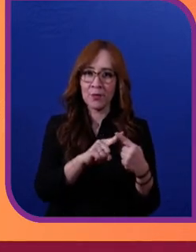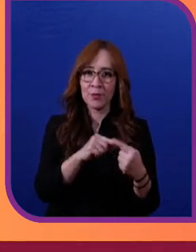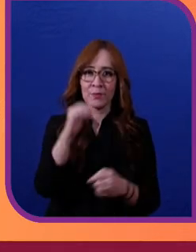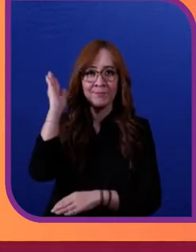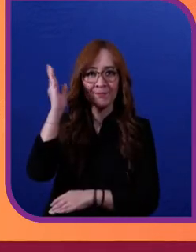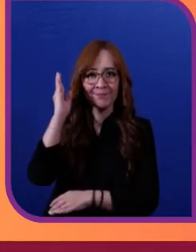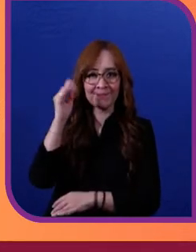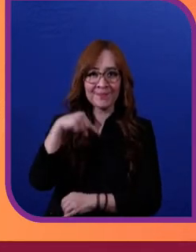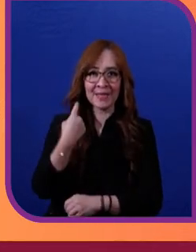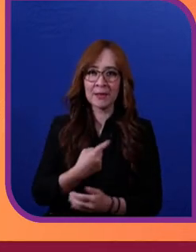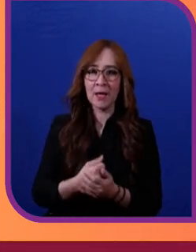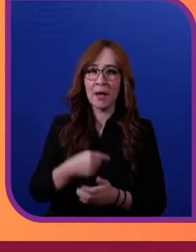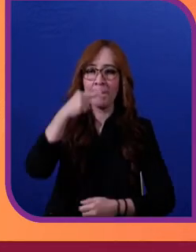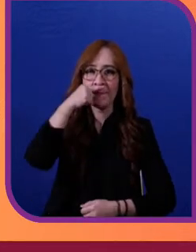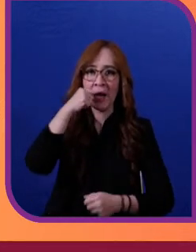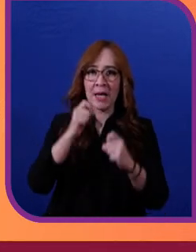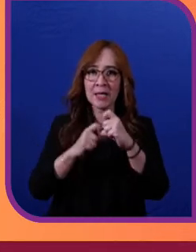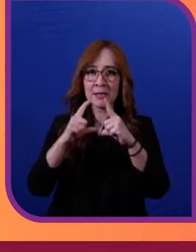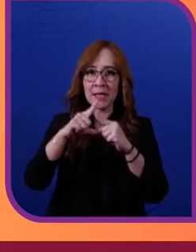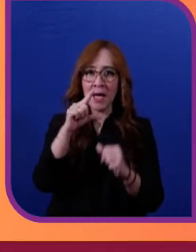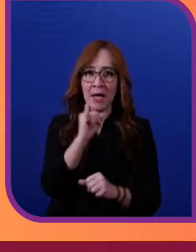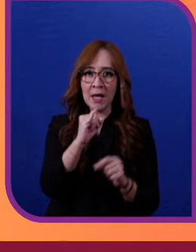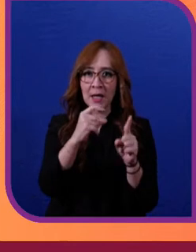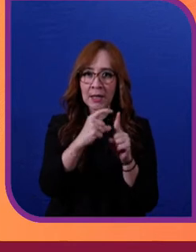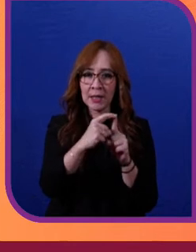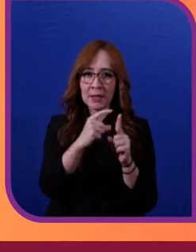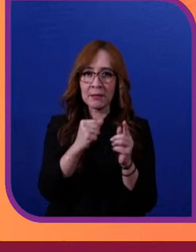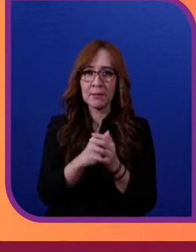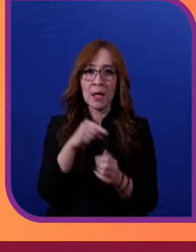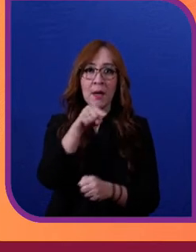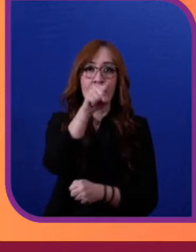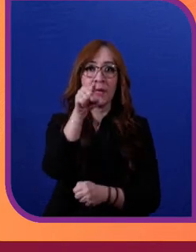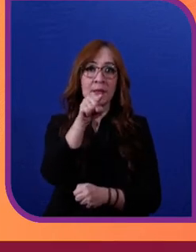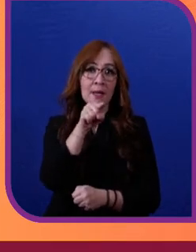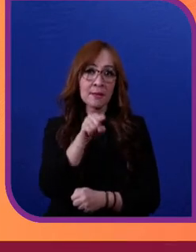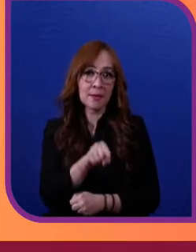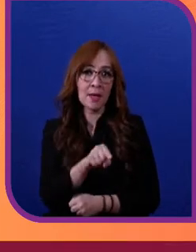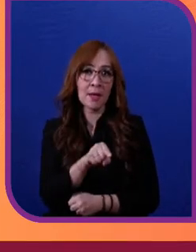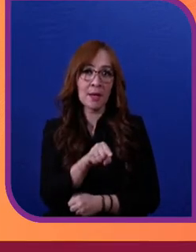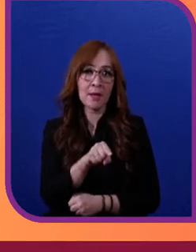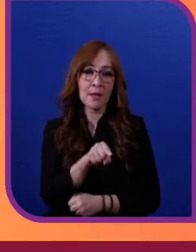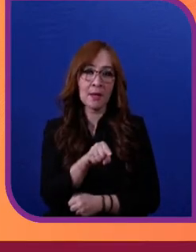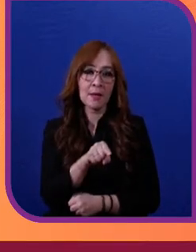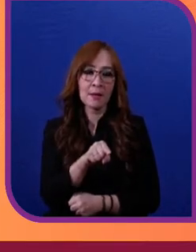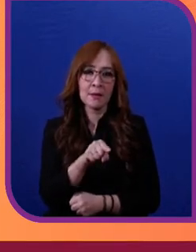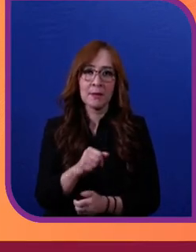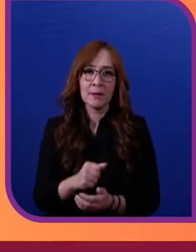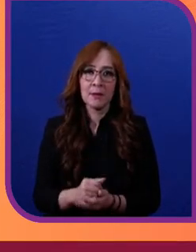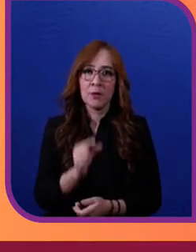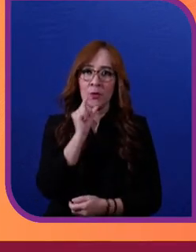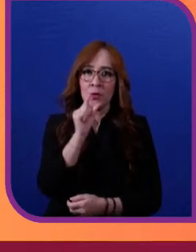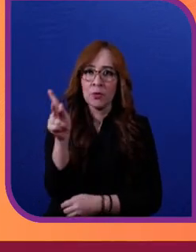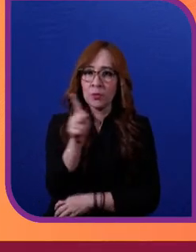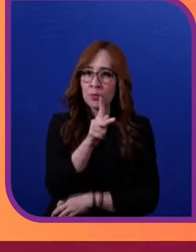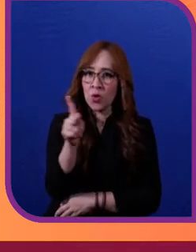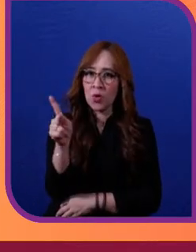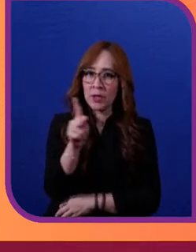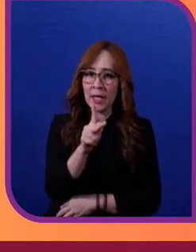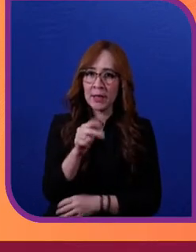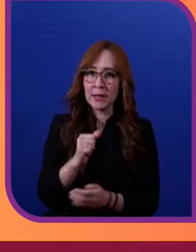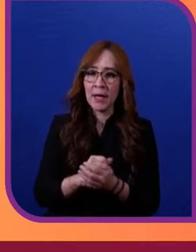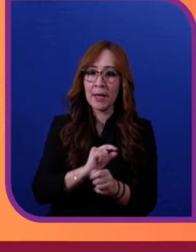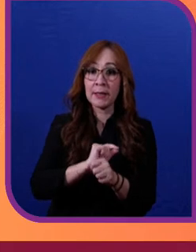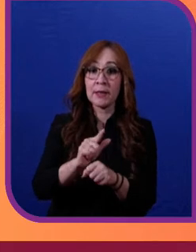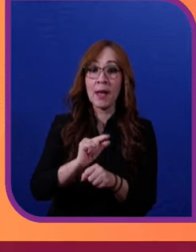clear department as a in entep projected to be funded Is there any